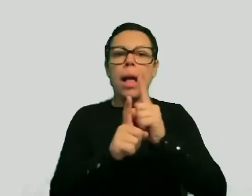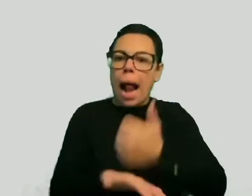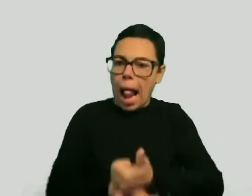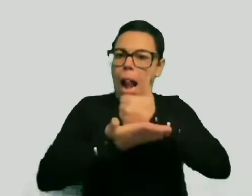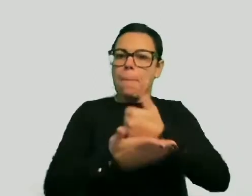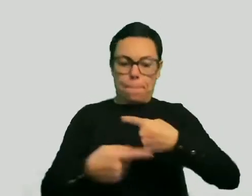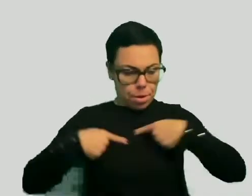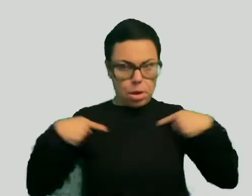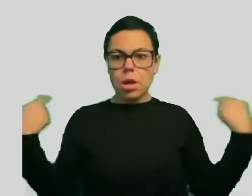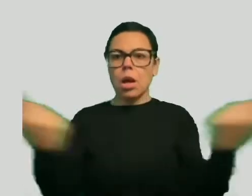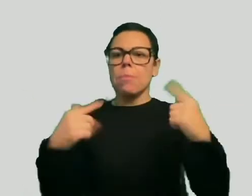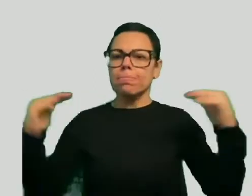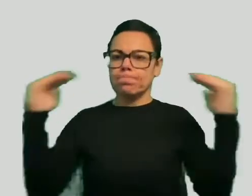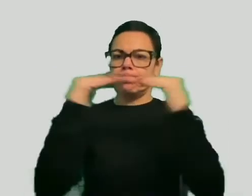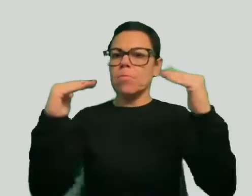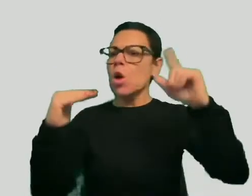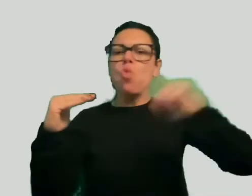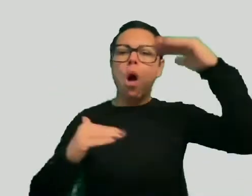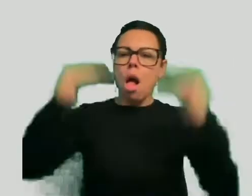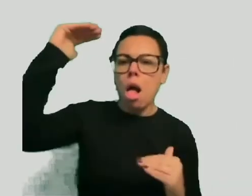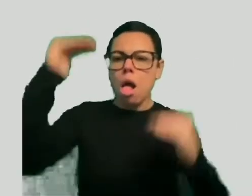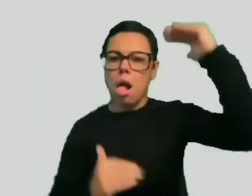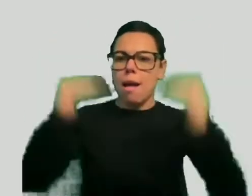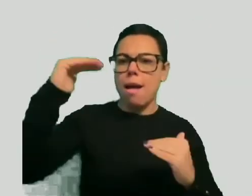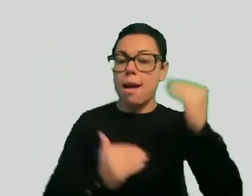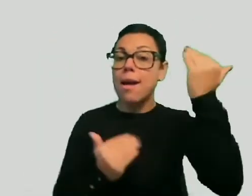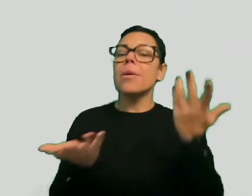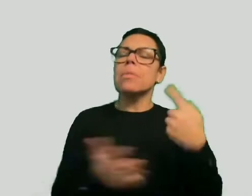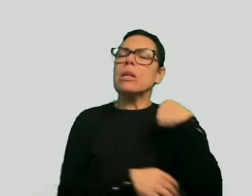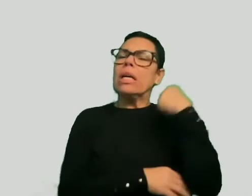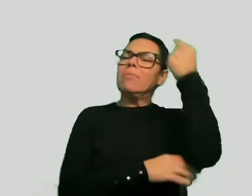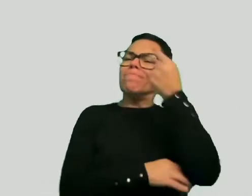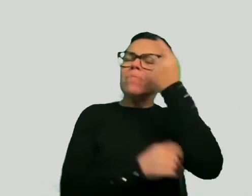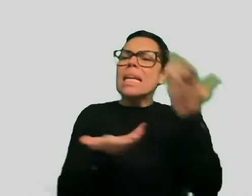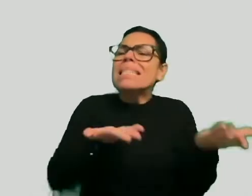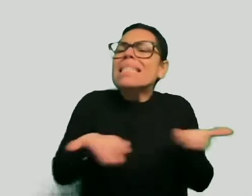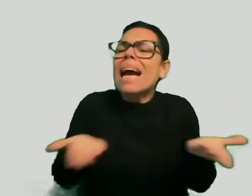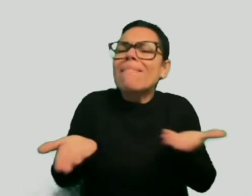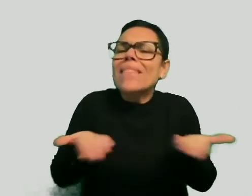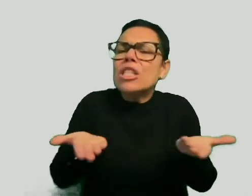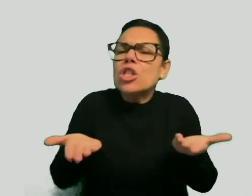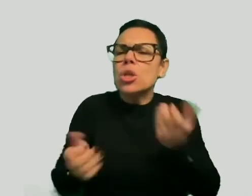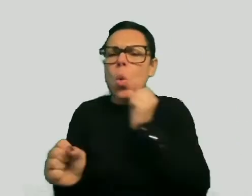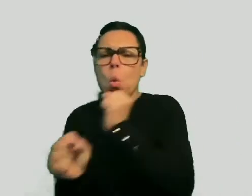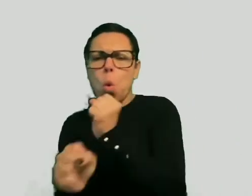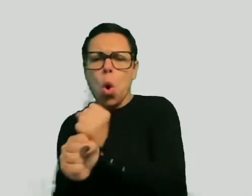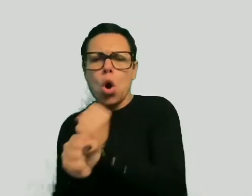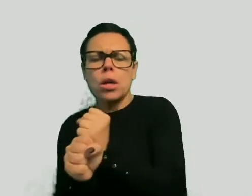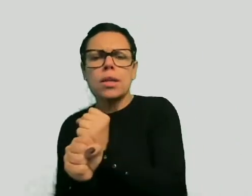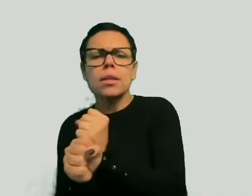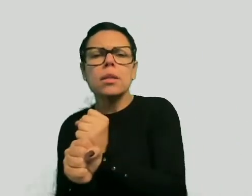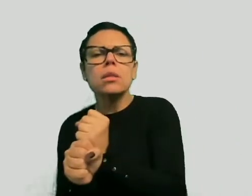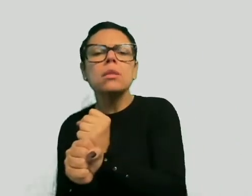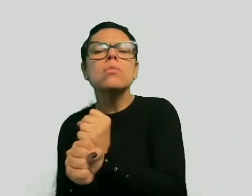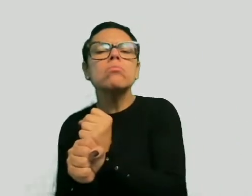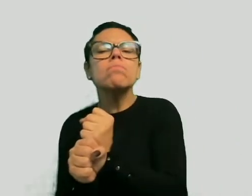ourselves, do the services, the supplies, the works that I intend to buy have different implications for